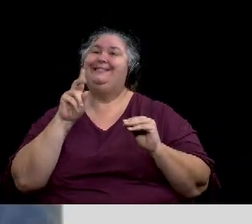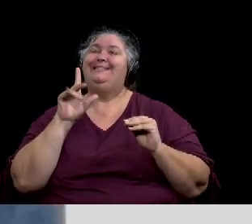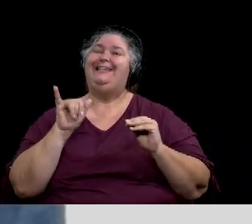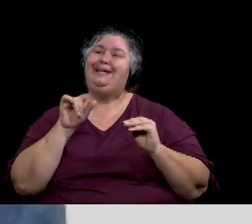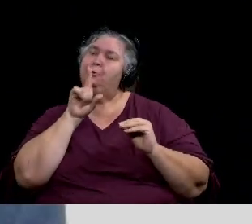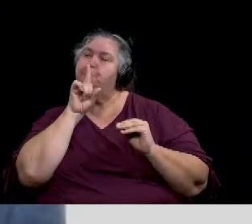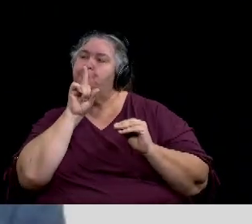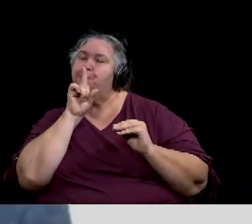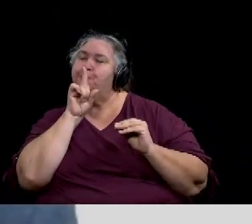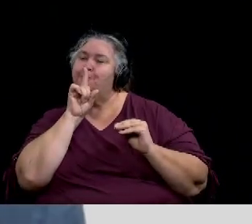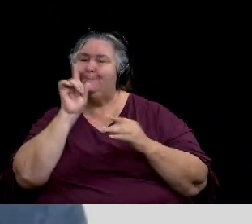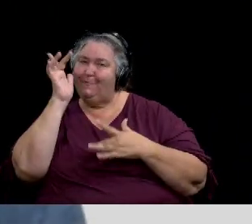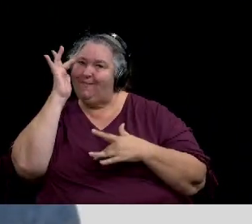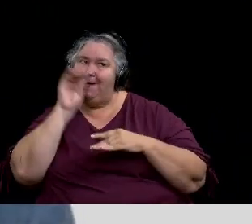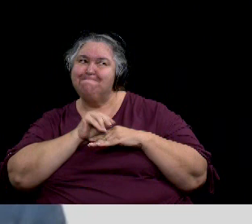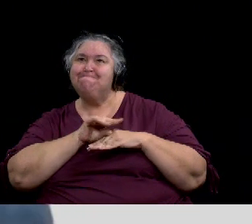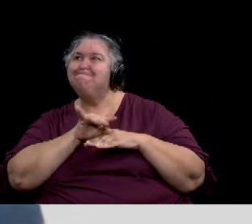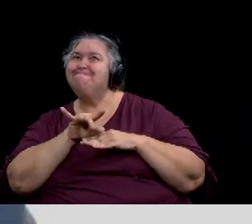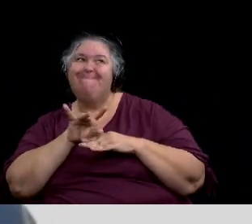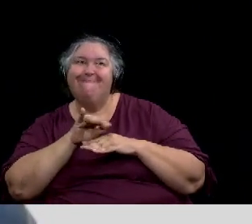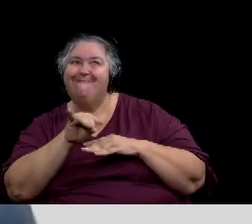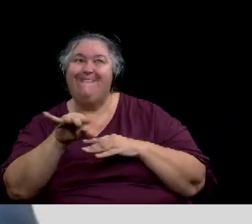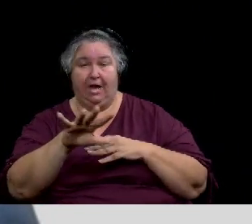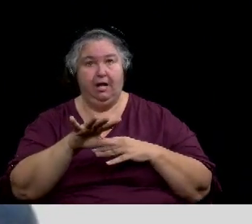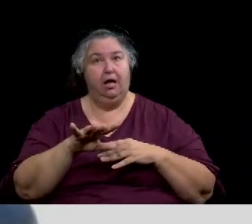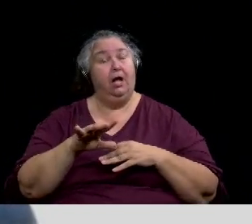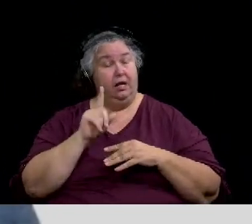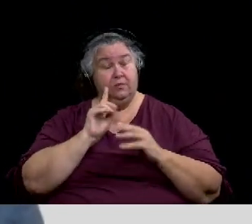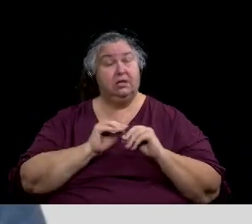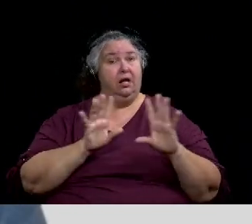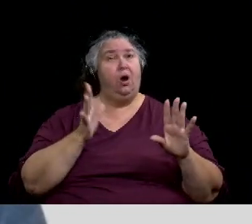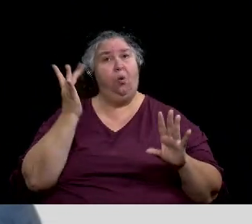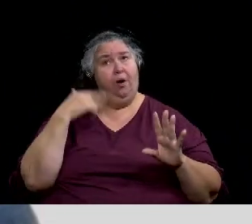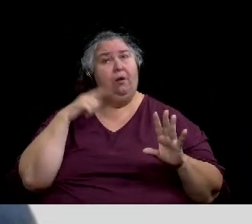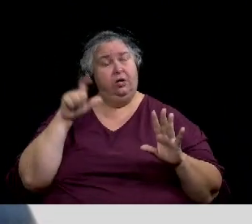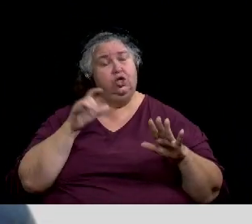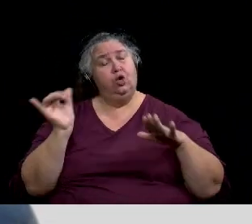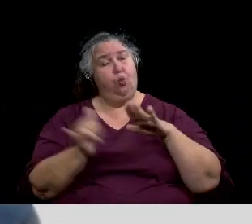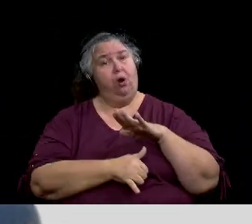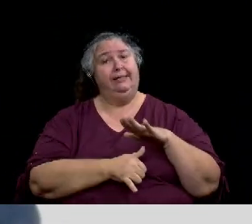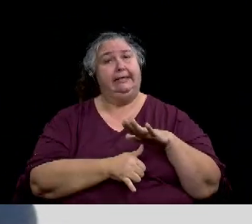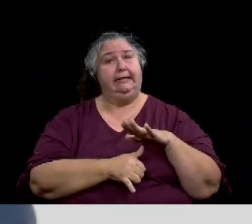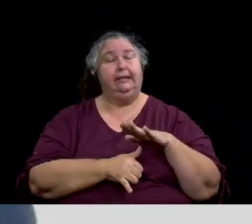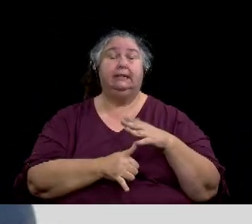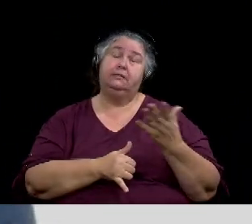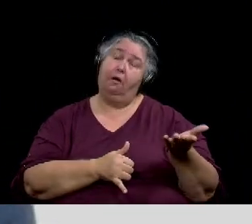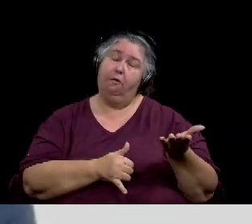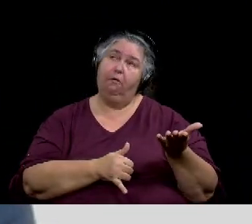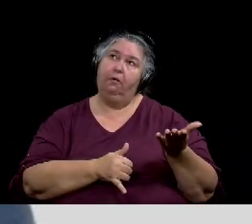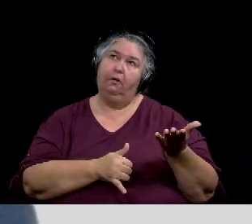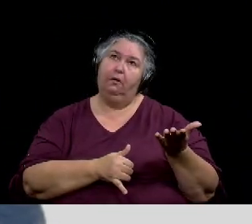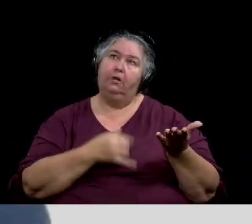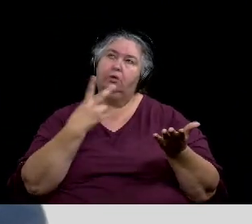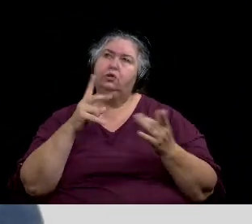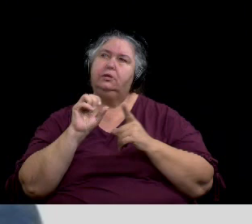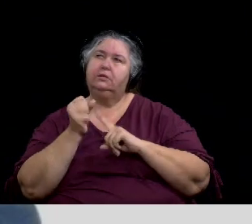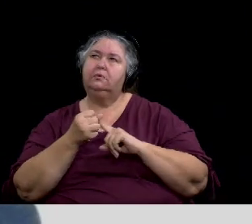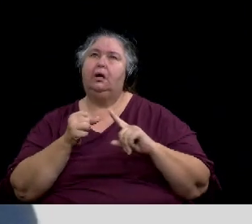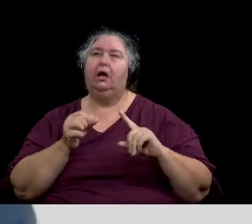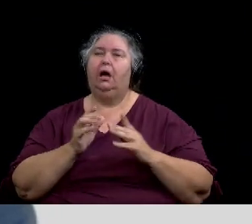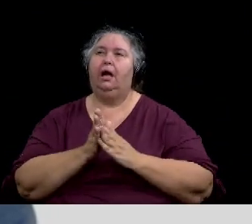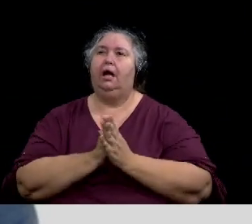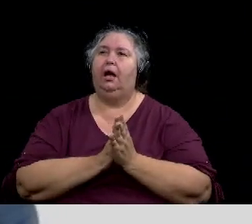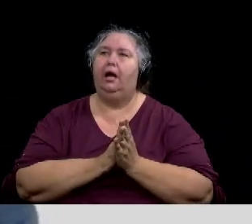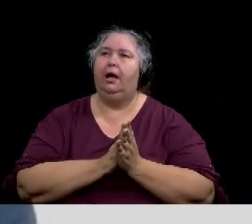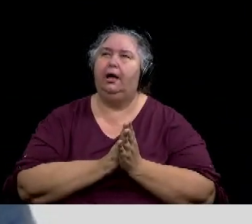and spoke very clearly to why we should quarantine. So I think there are two instances where we really